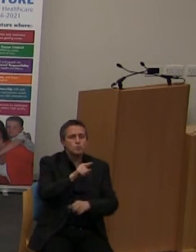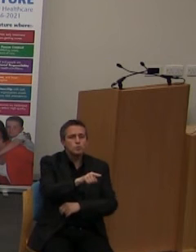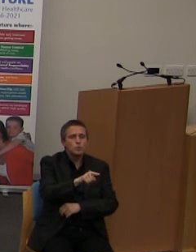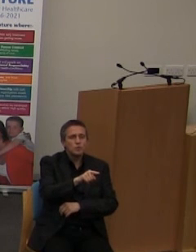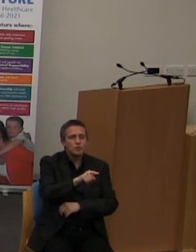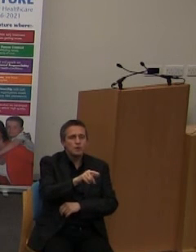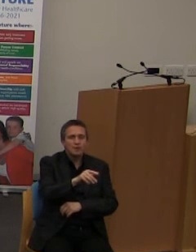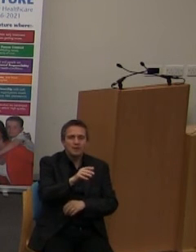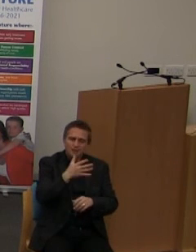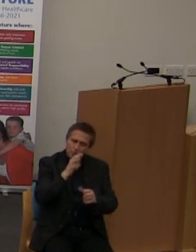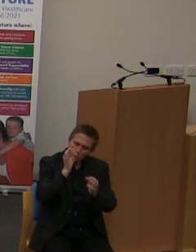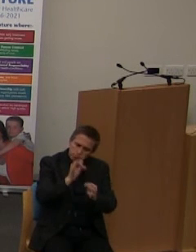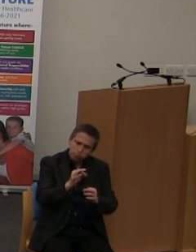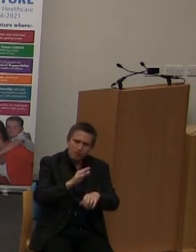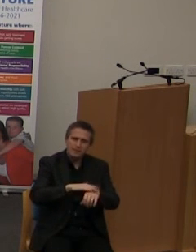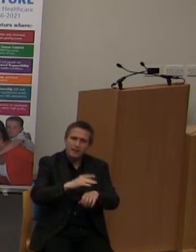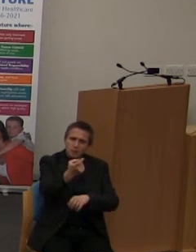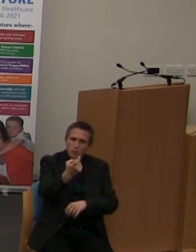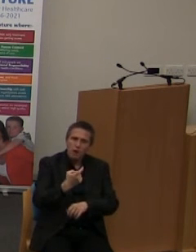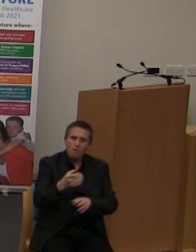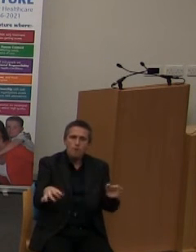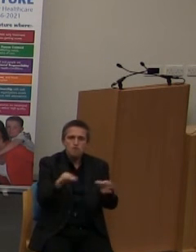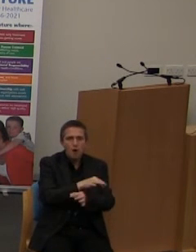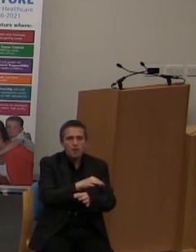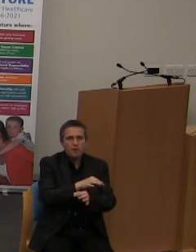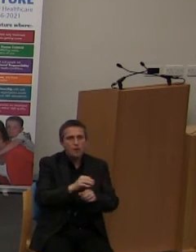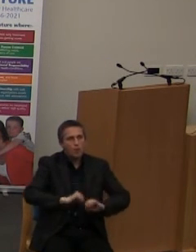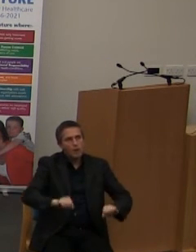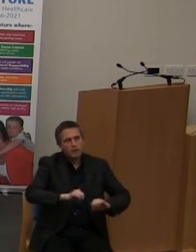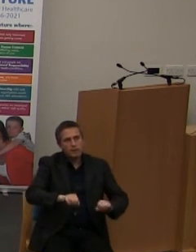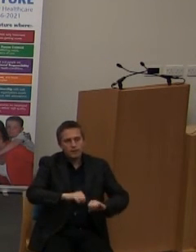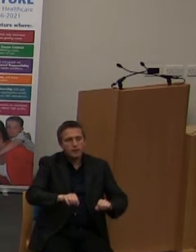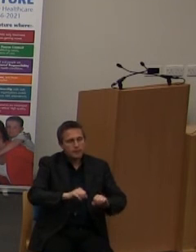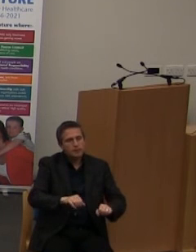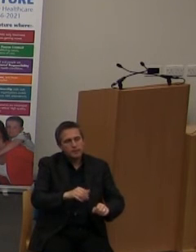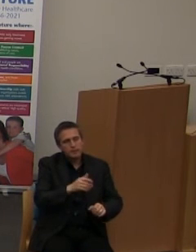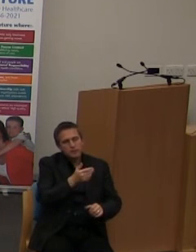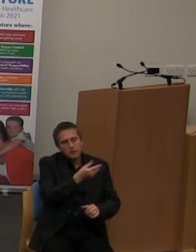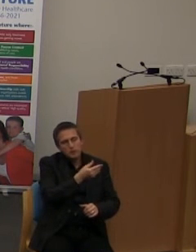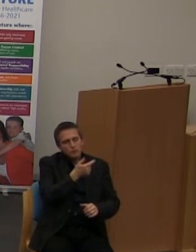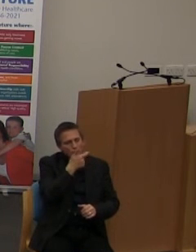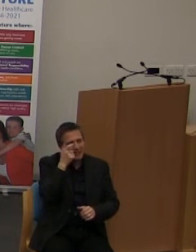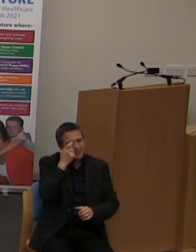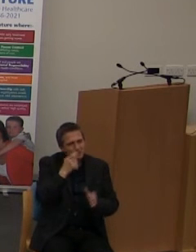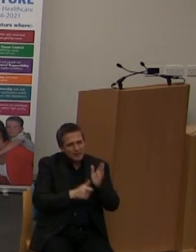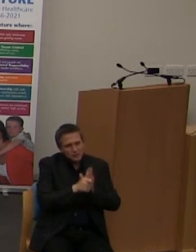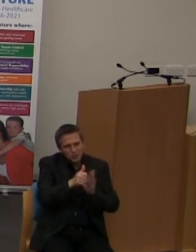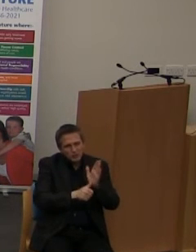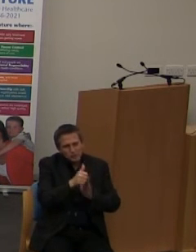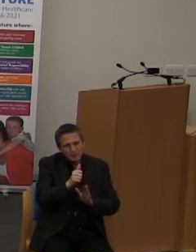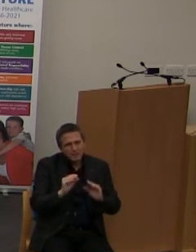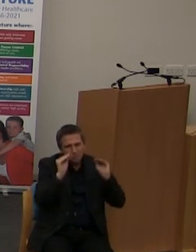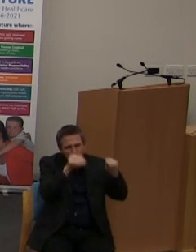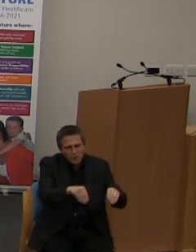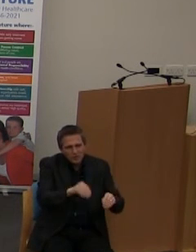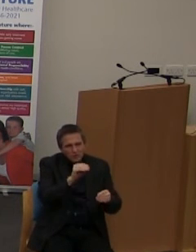at, so there are issues that we can deal with there, but I think the cataract surgery going into Clacks Hospital